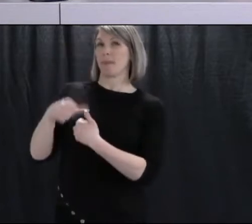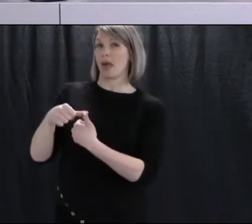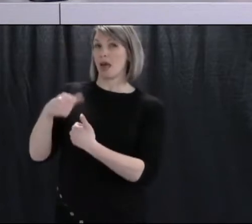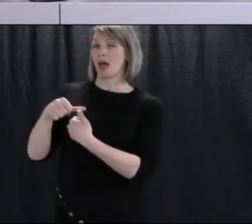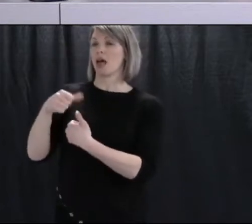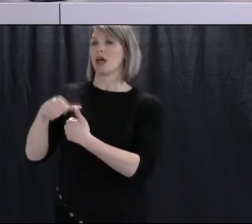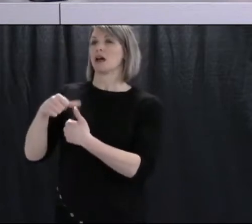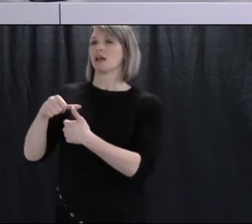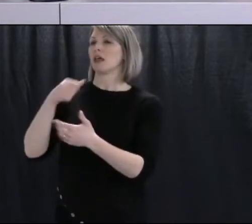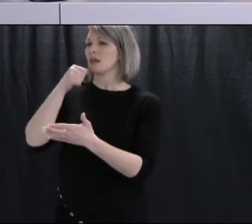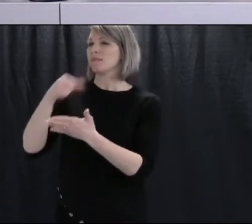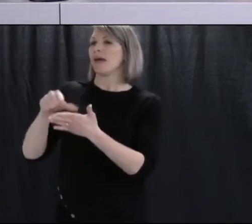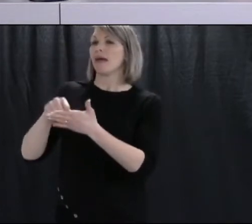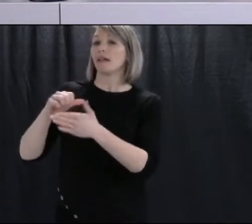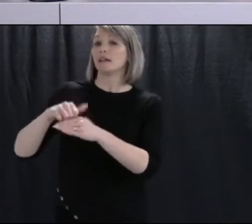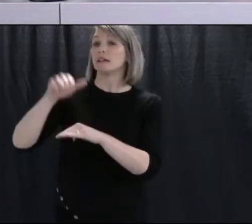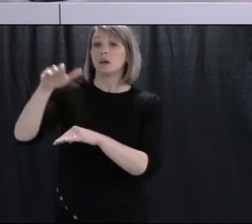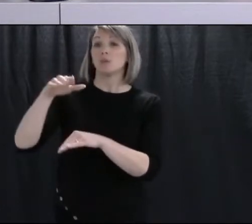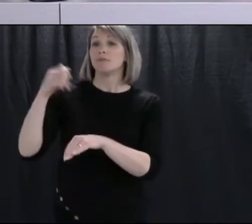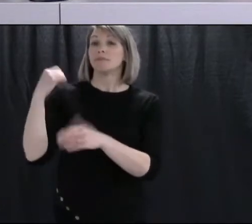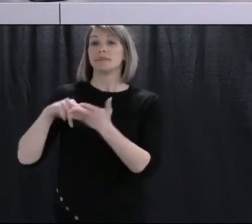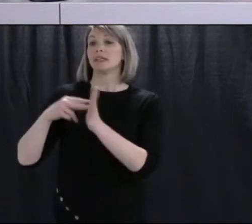and are being tested?